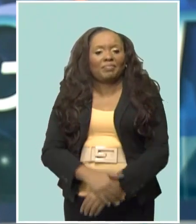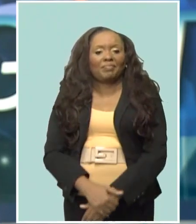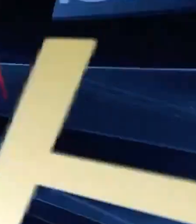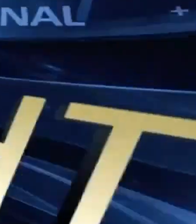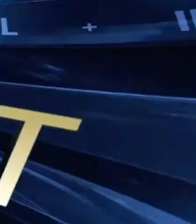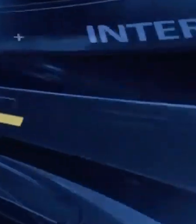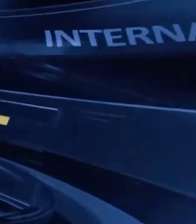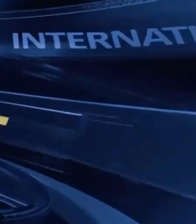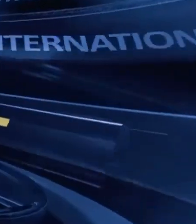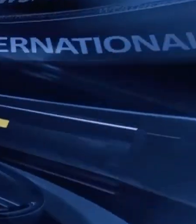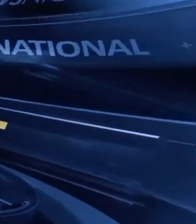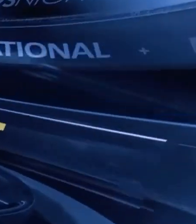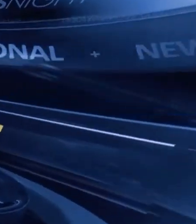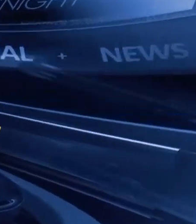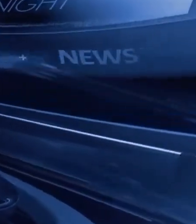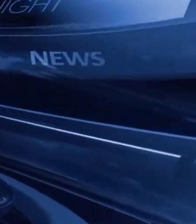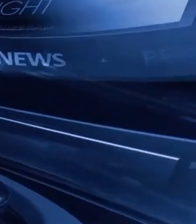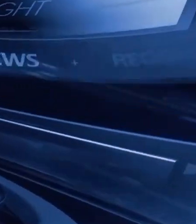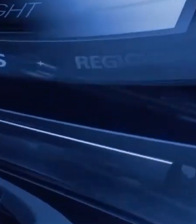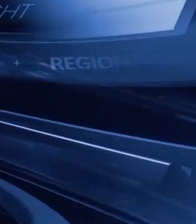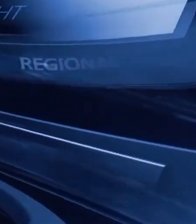Coast.